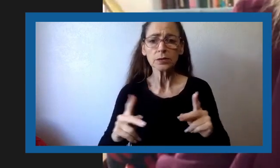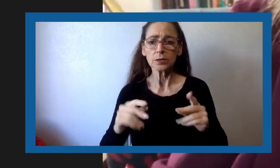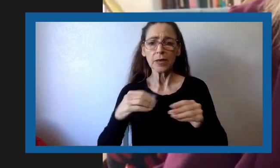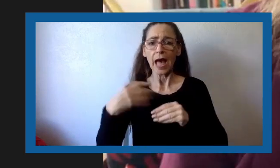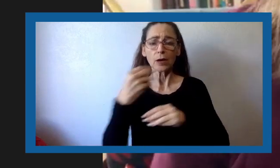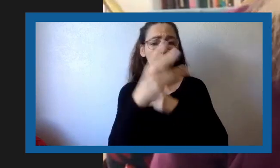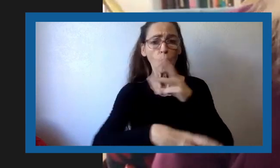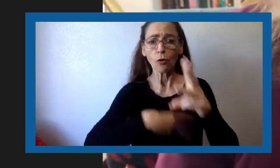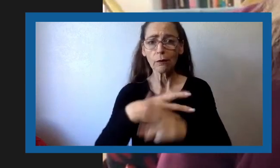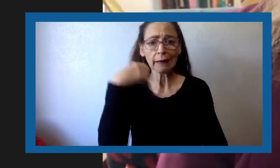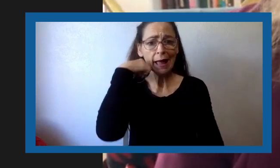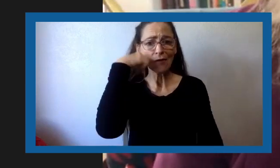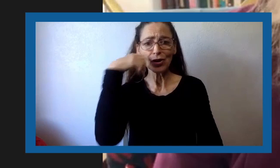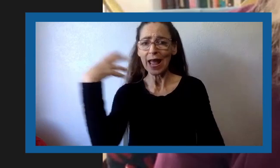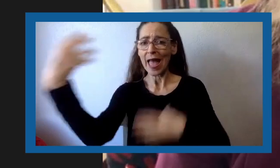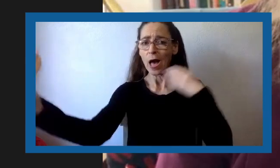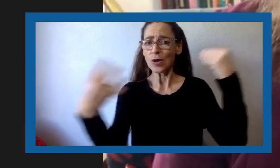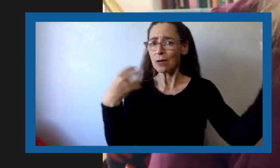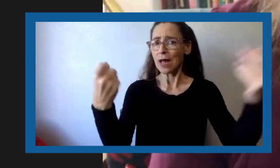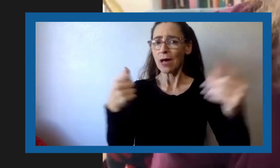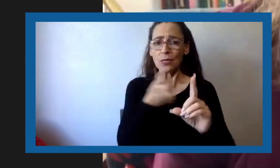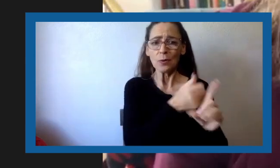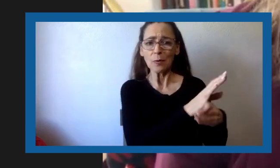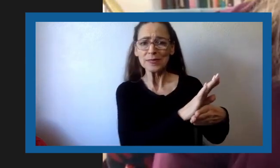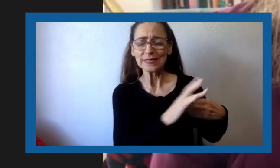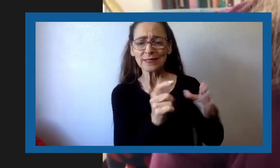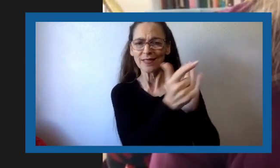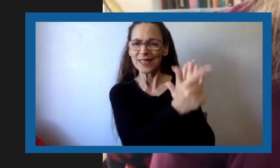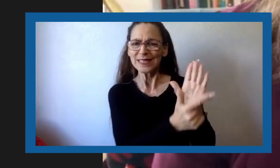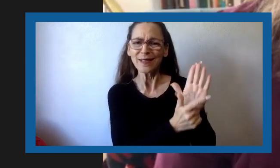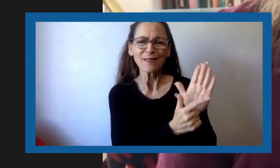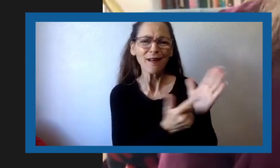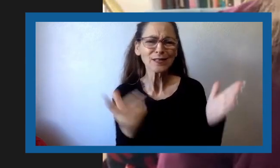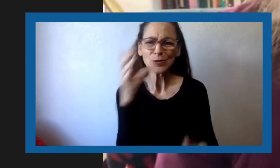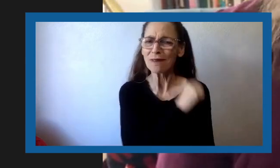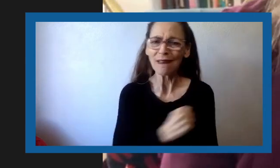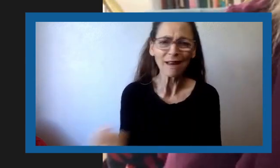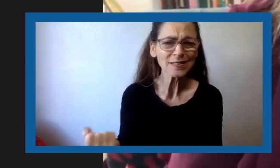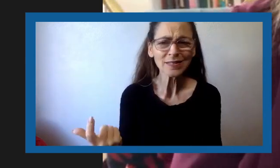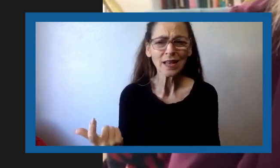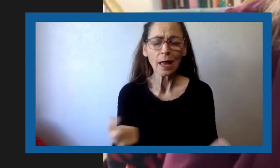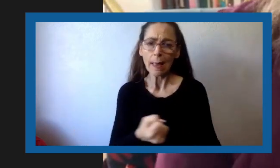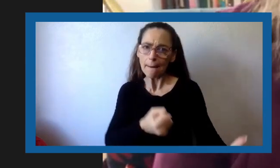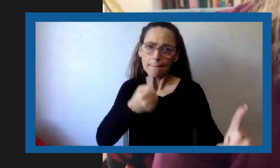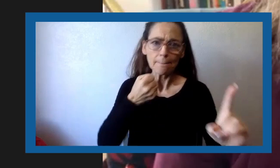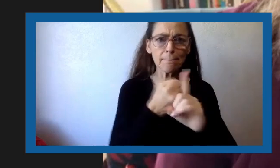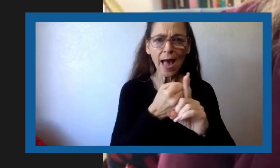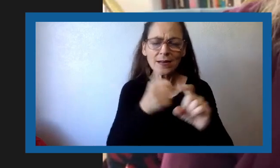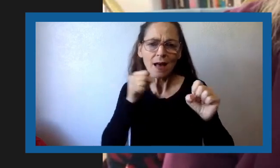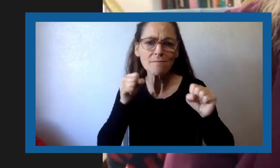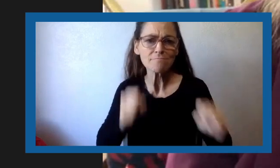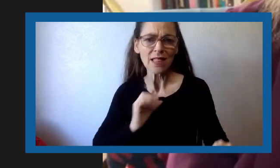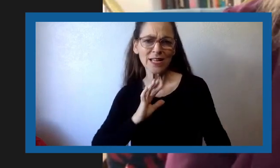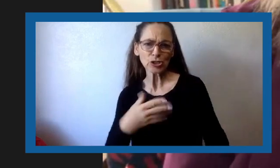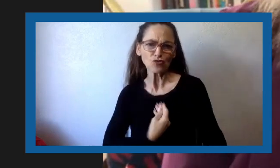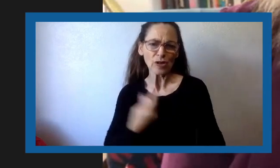on a day-to-day basis. And these laws, as you can easily guess, very much impact the ability of transgender people